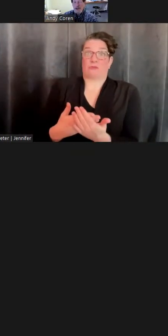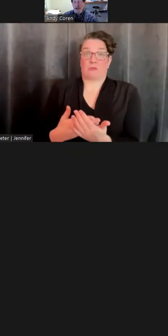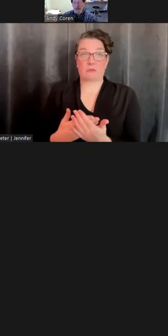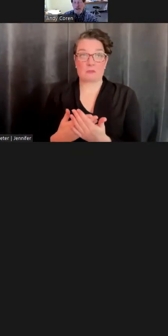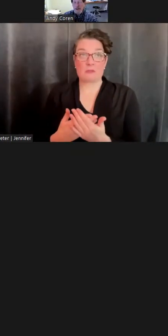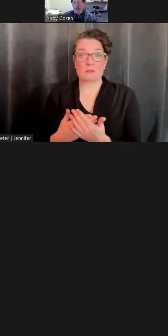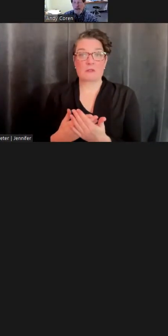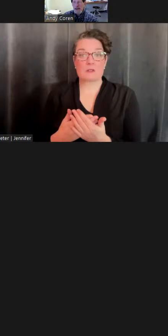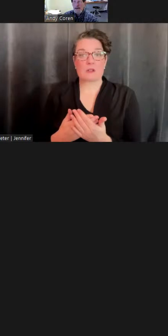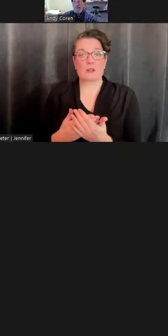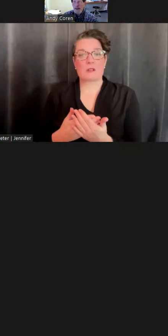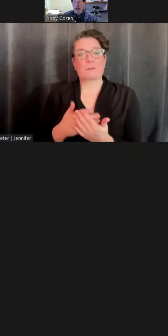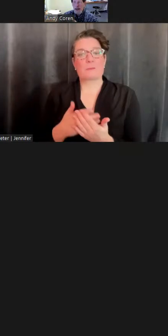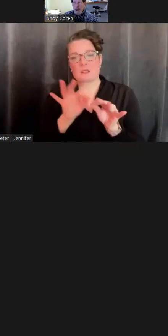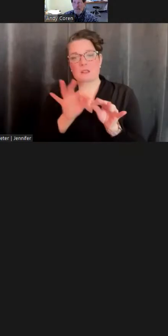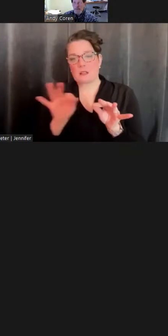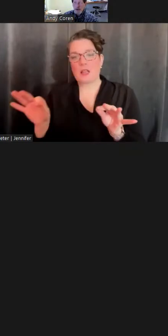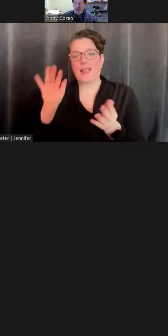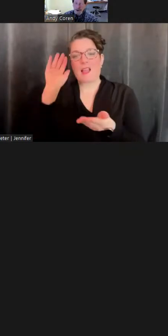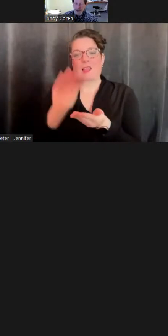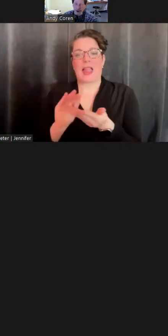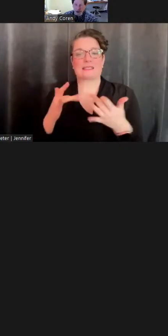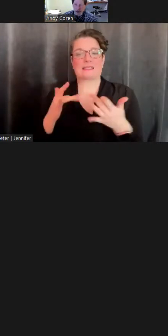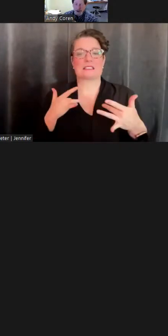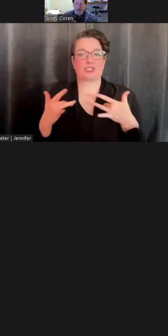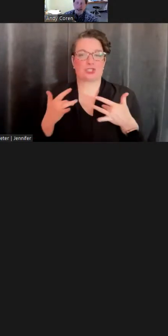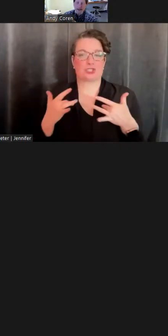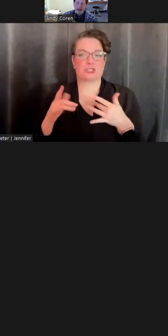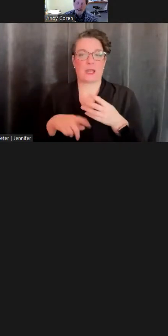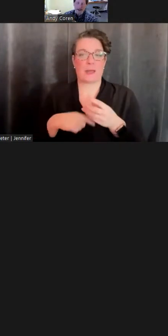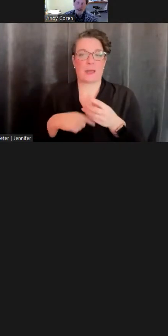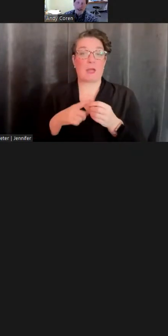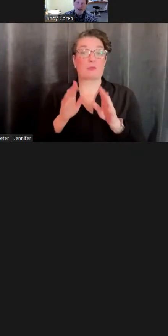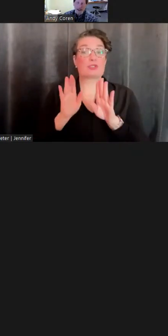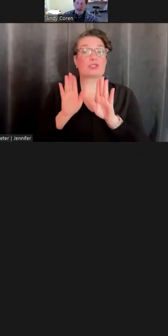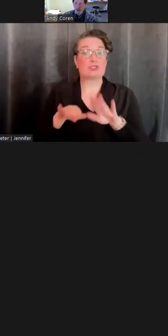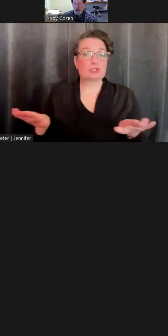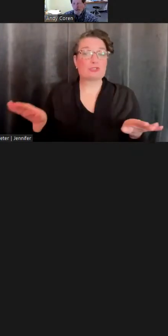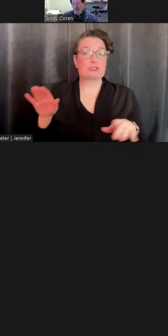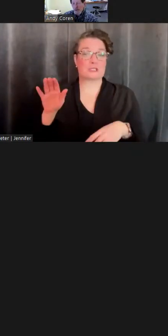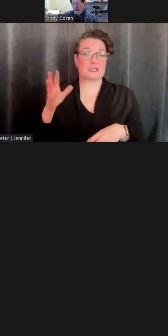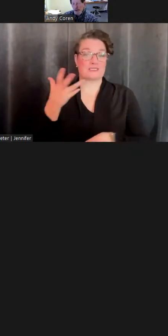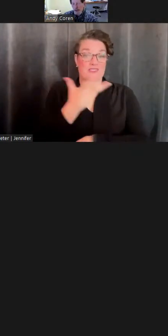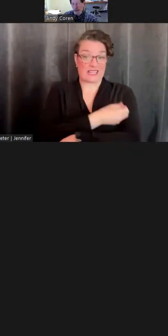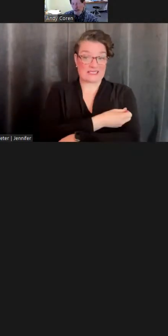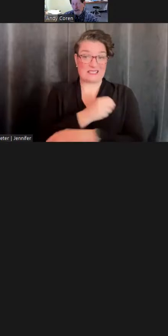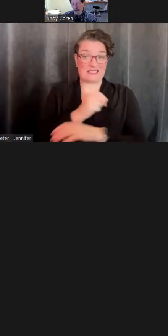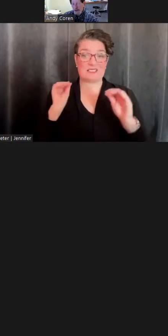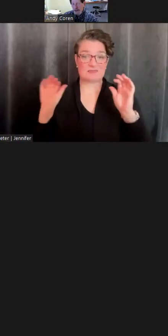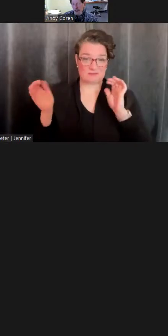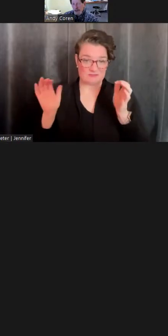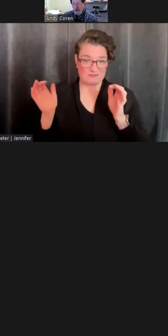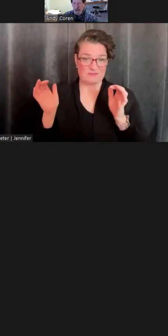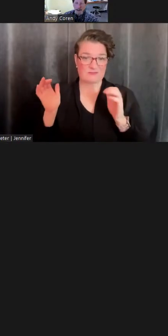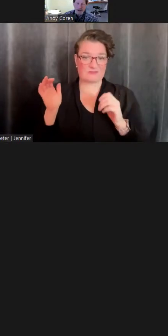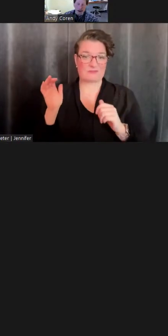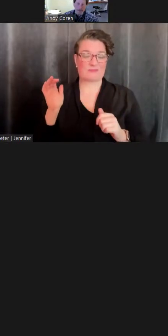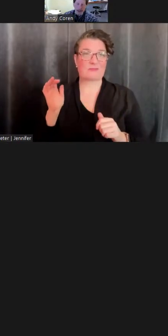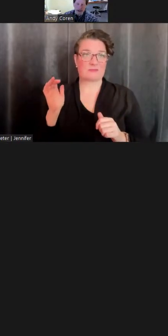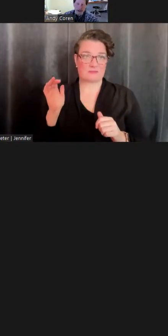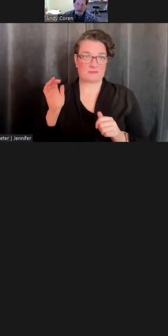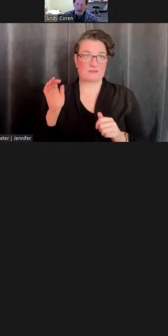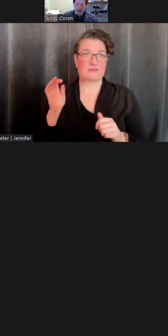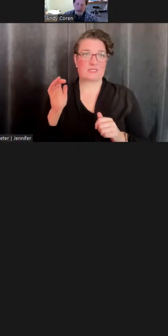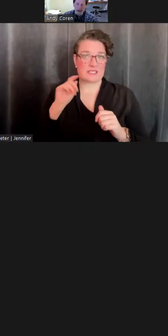fewer concerns. Let me put it that way, for the children's vaccines than there were for the later teenagers and